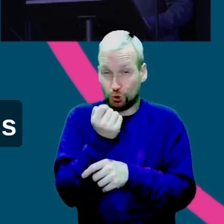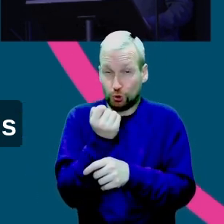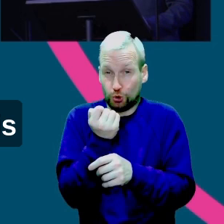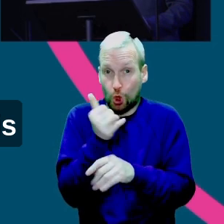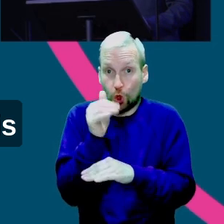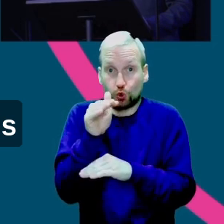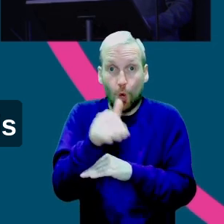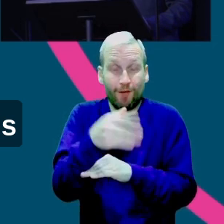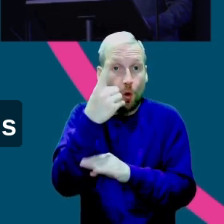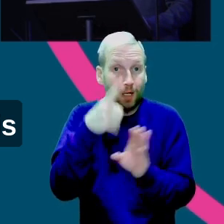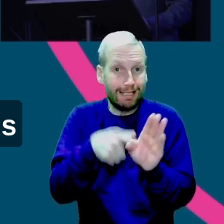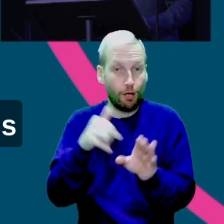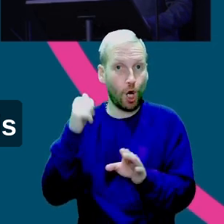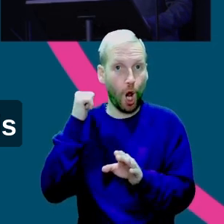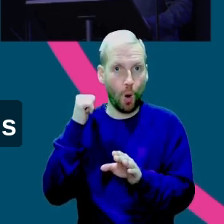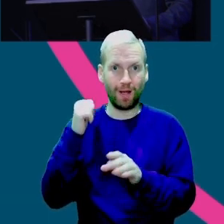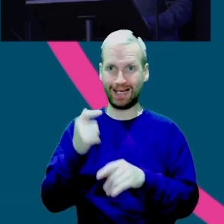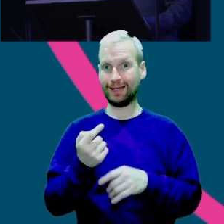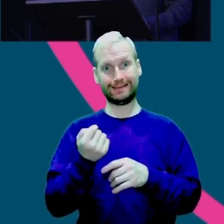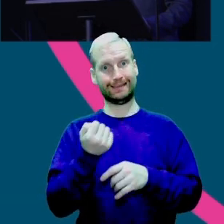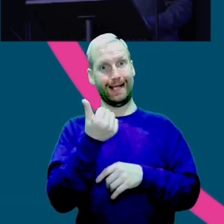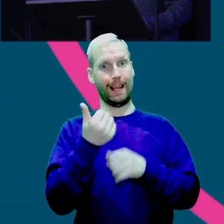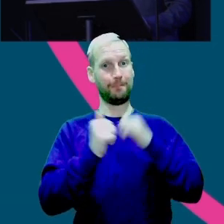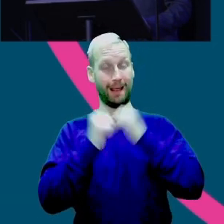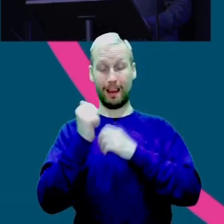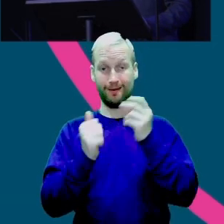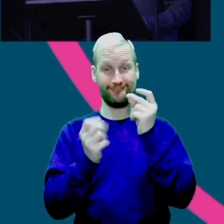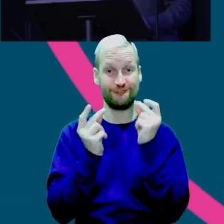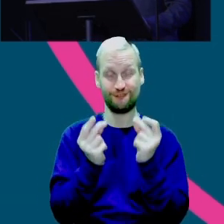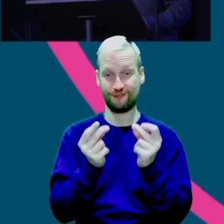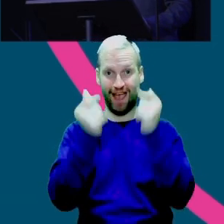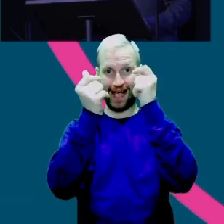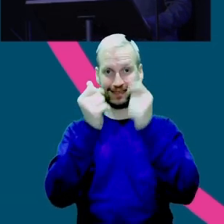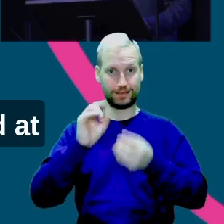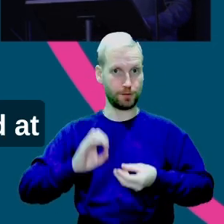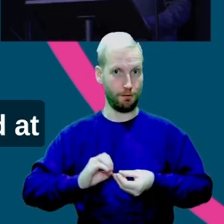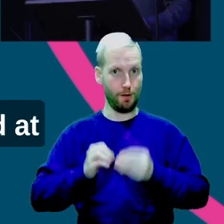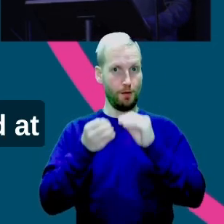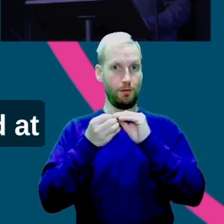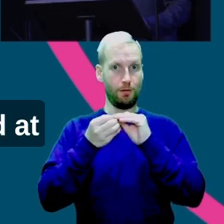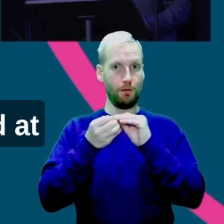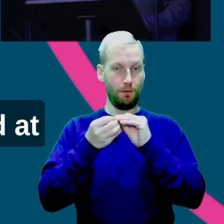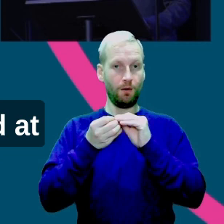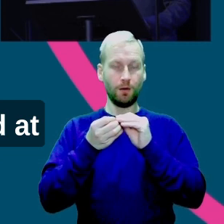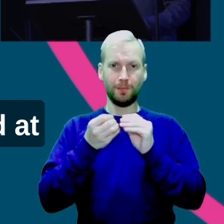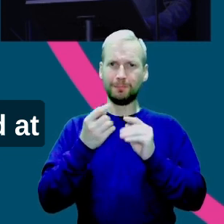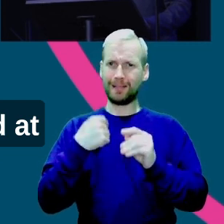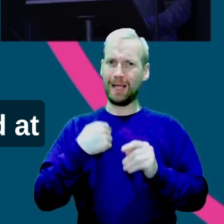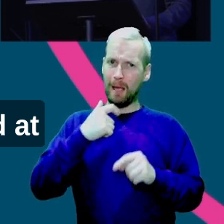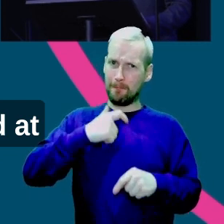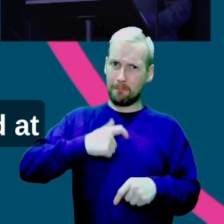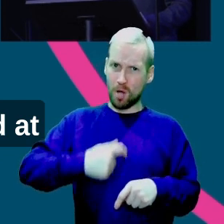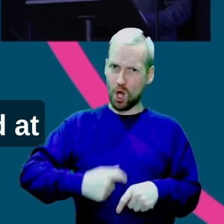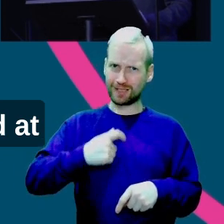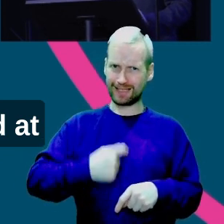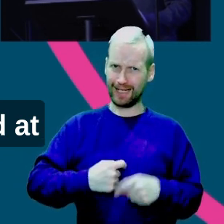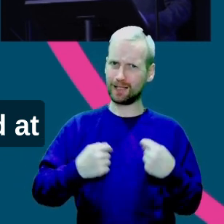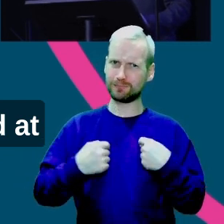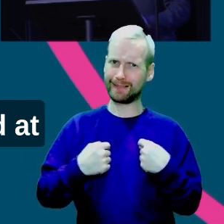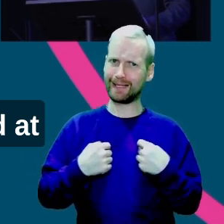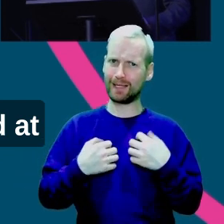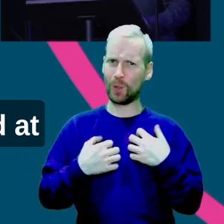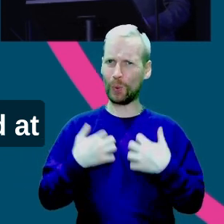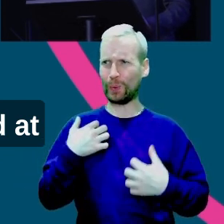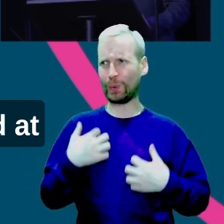and actually it's almost built, this building, so that's how fast this is going to go. And I'm personally, I'm really